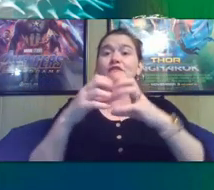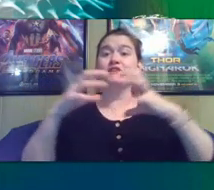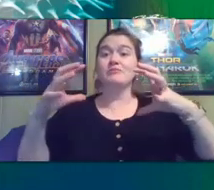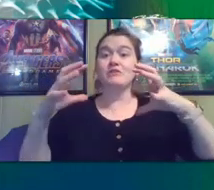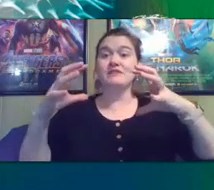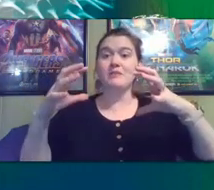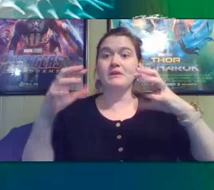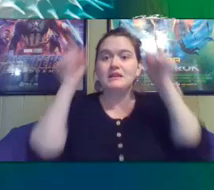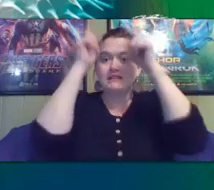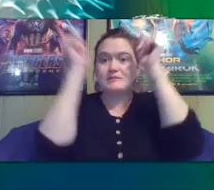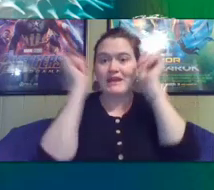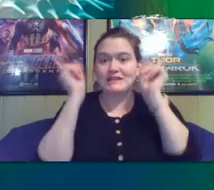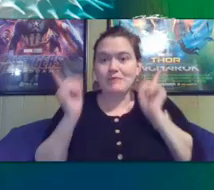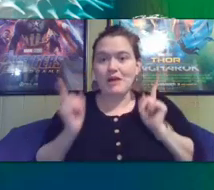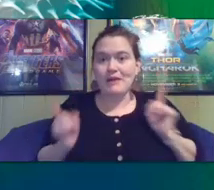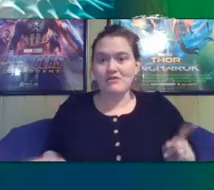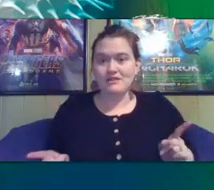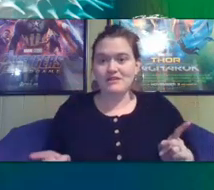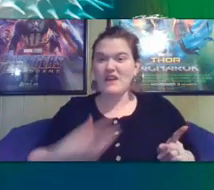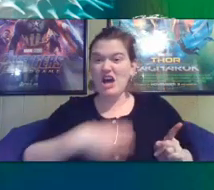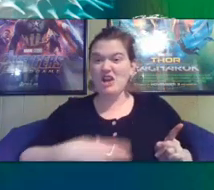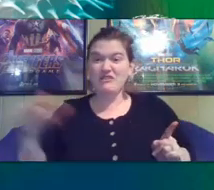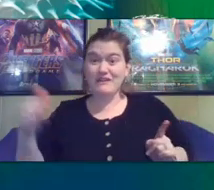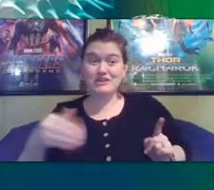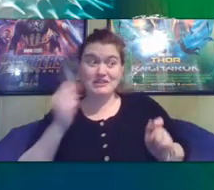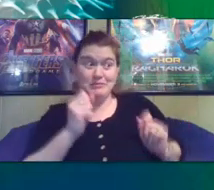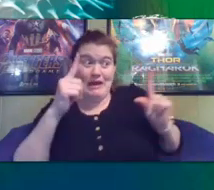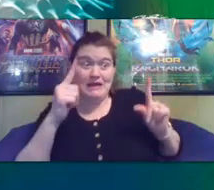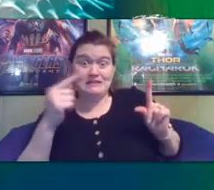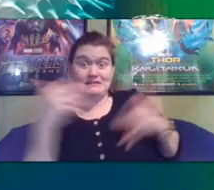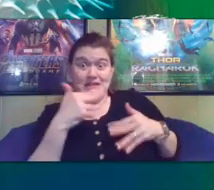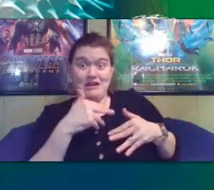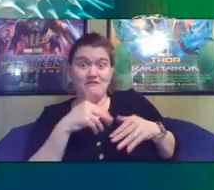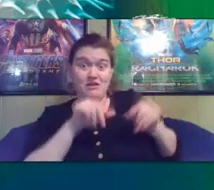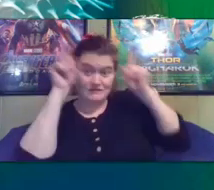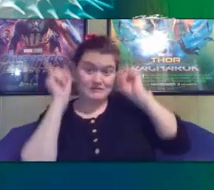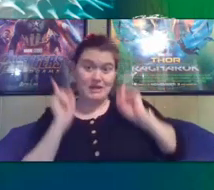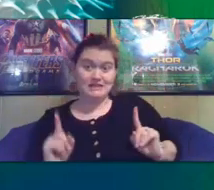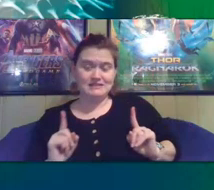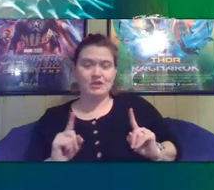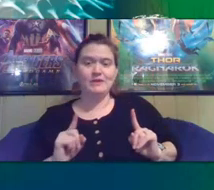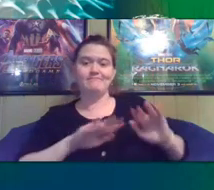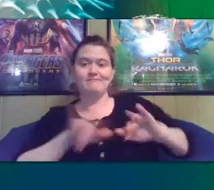the pufferfish blows up, spikes pop out. The hungry fish is surprised, scared